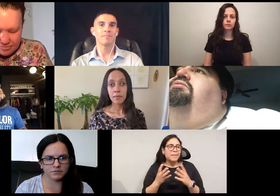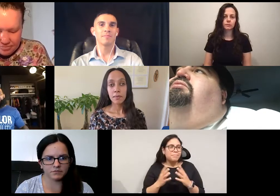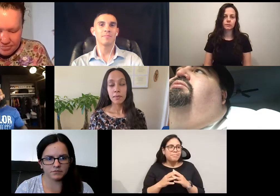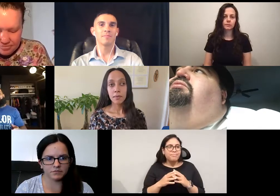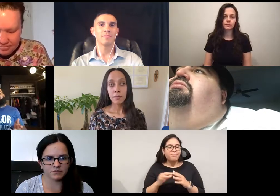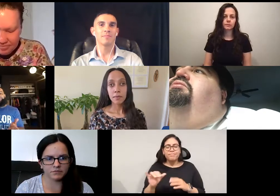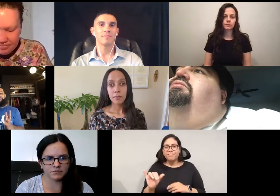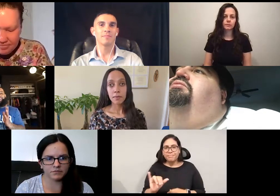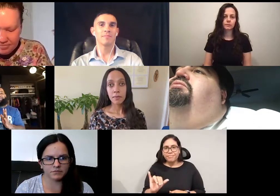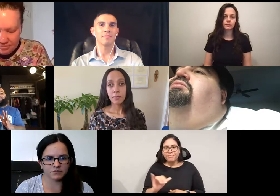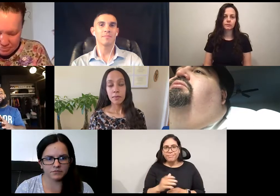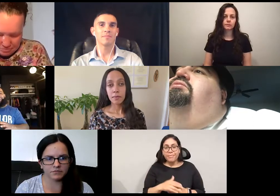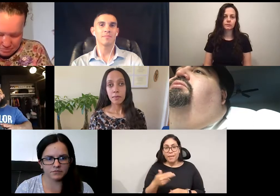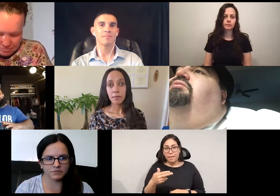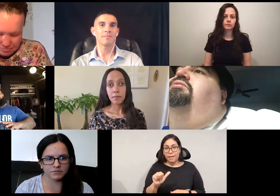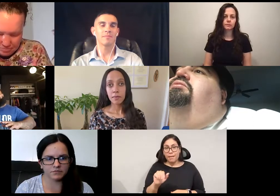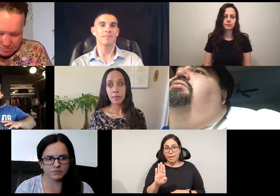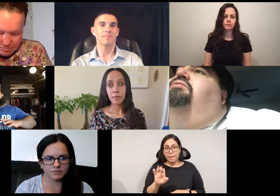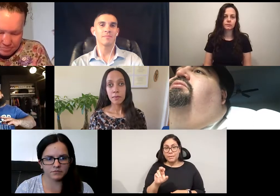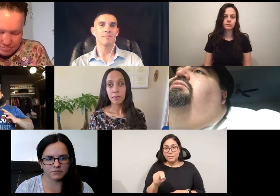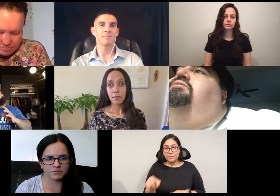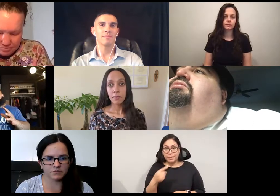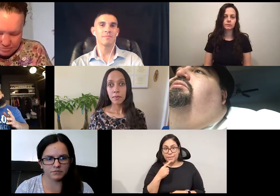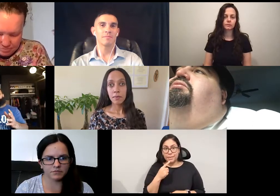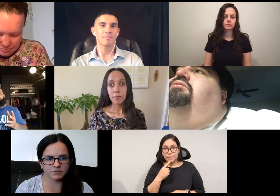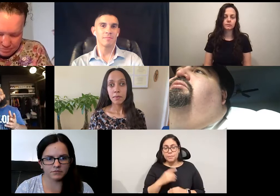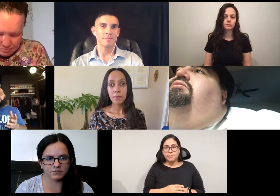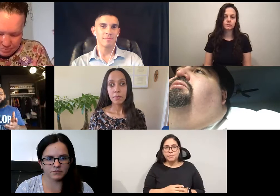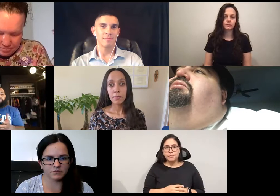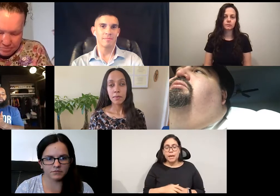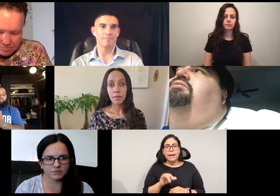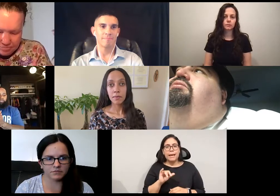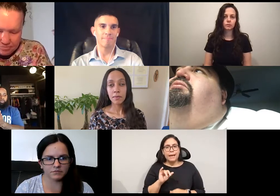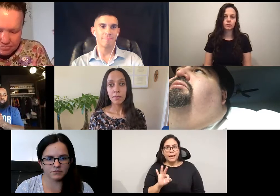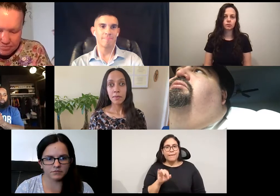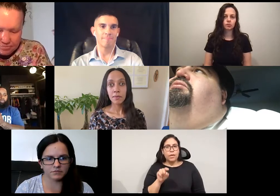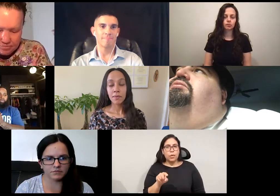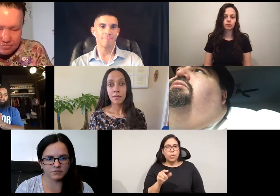like Haven said, right? Like if you,